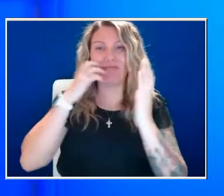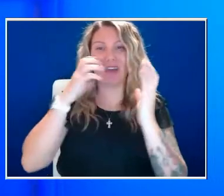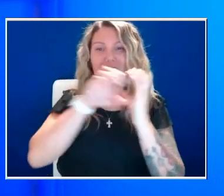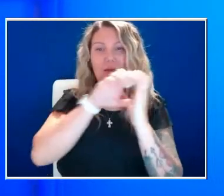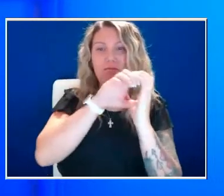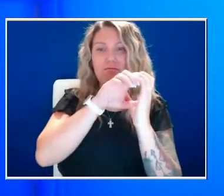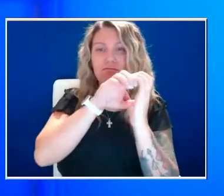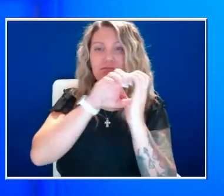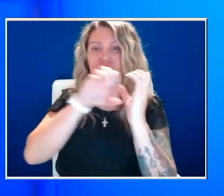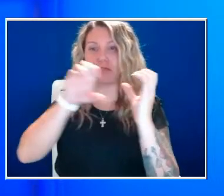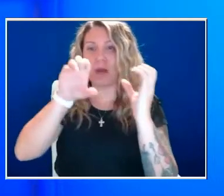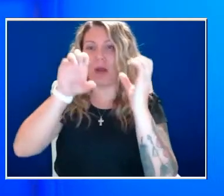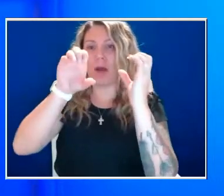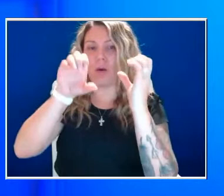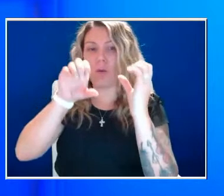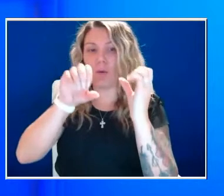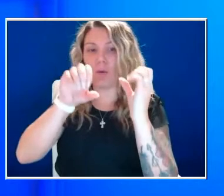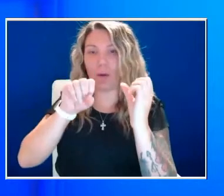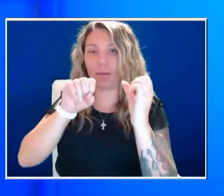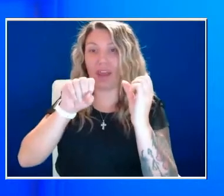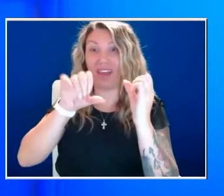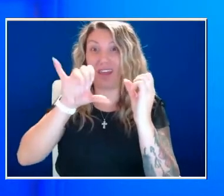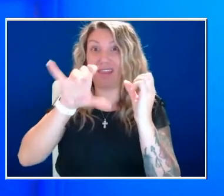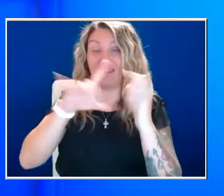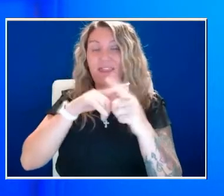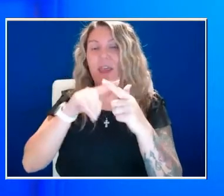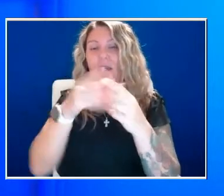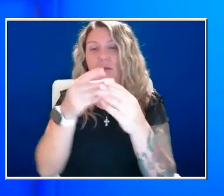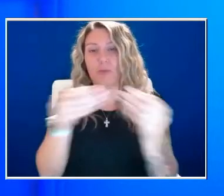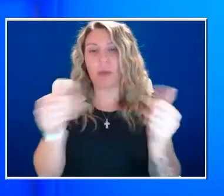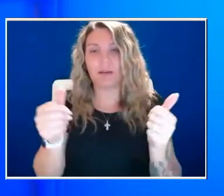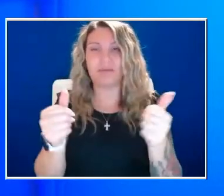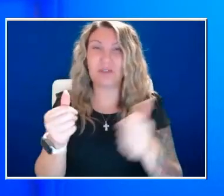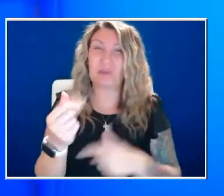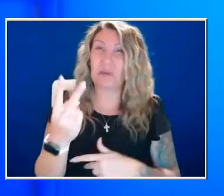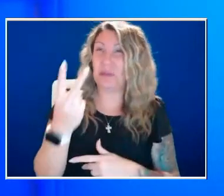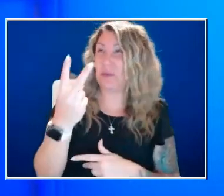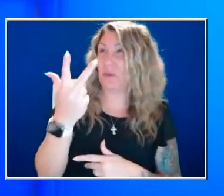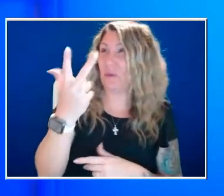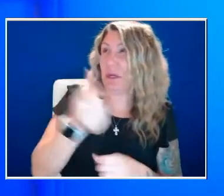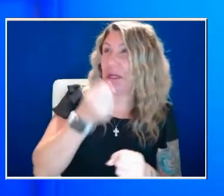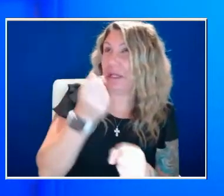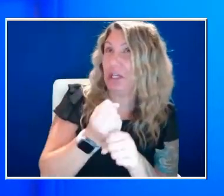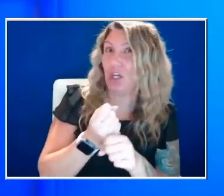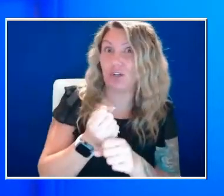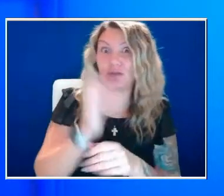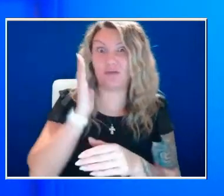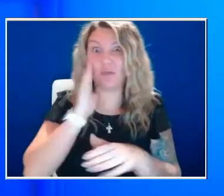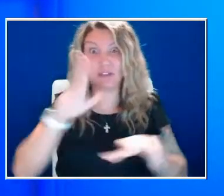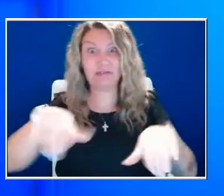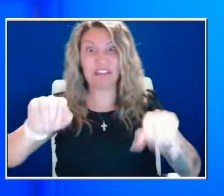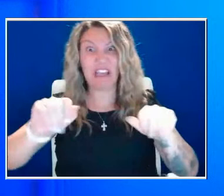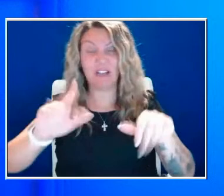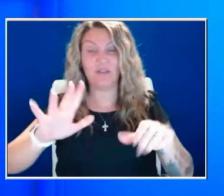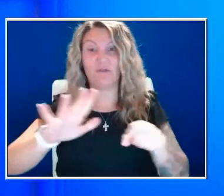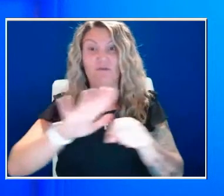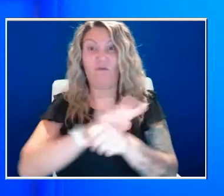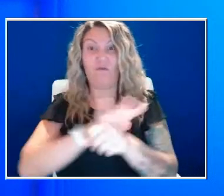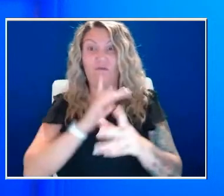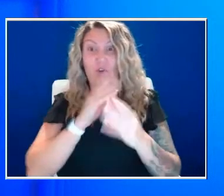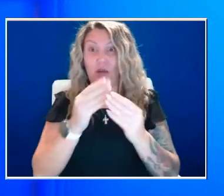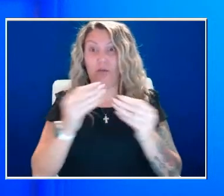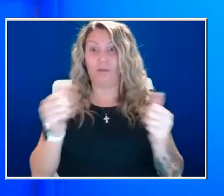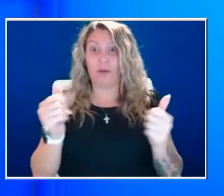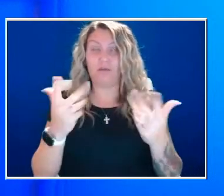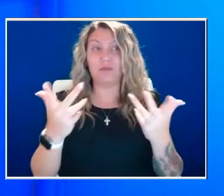can take 2 or 3 years. So in 5 months, Amy will come back and we'll get an MRI test looking at the blood vessels, and we'll, I'm sure, still